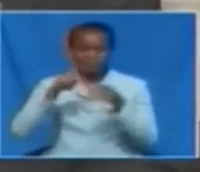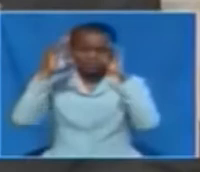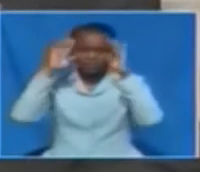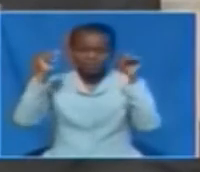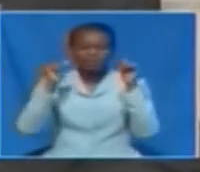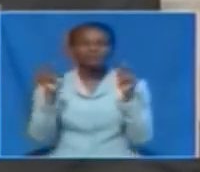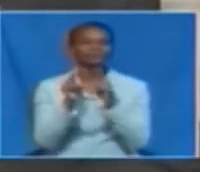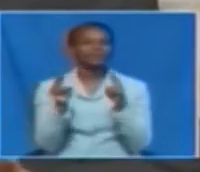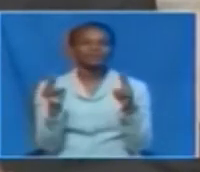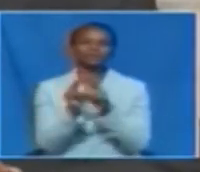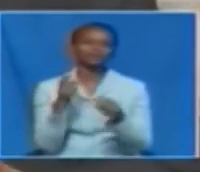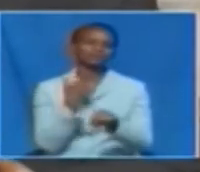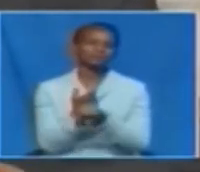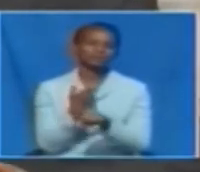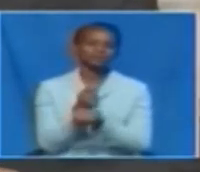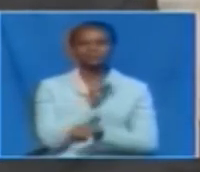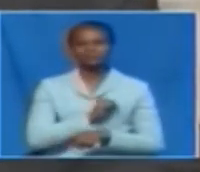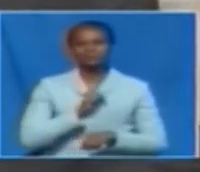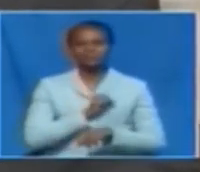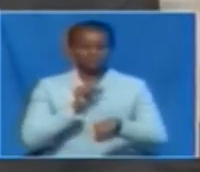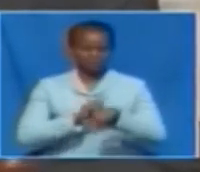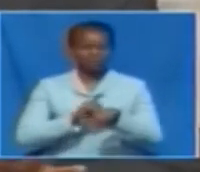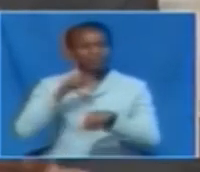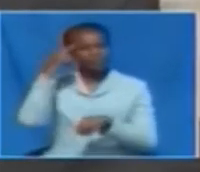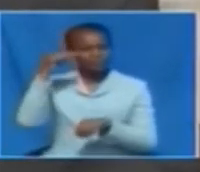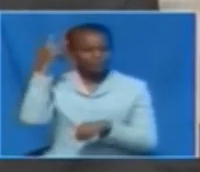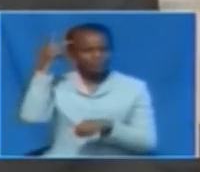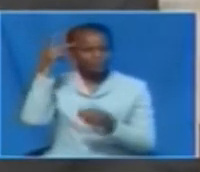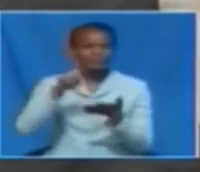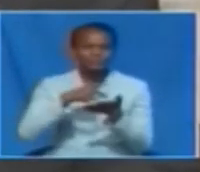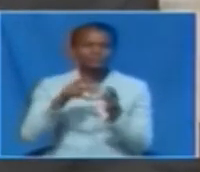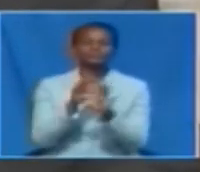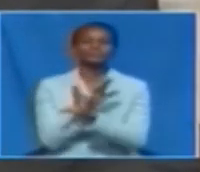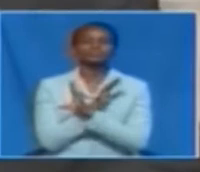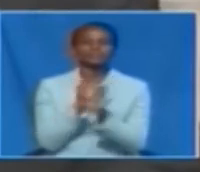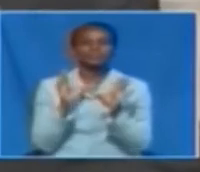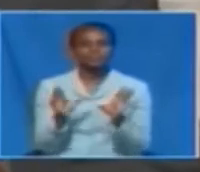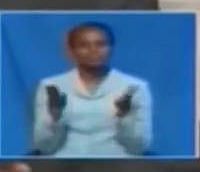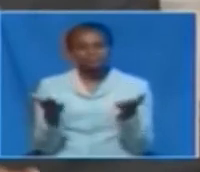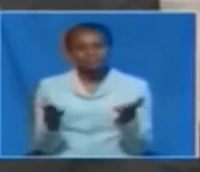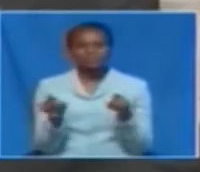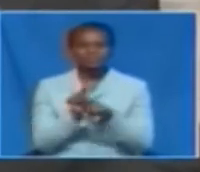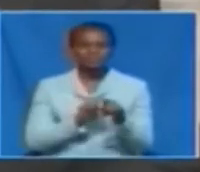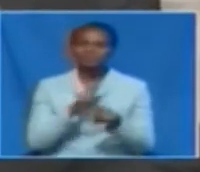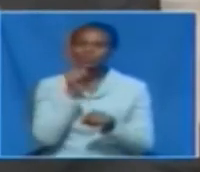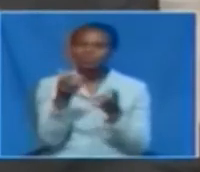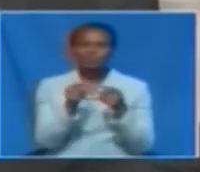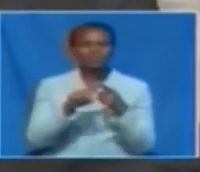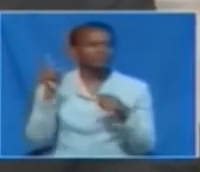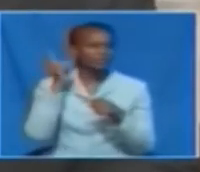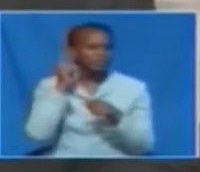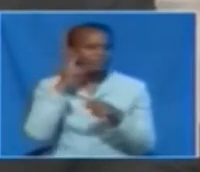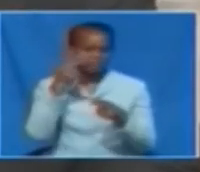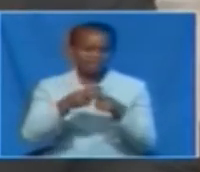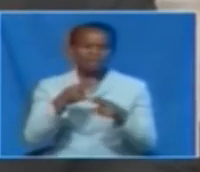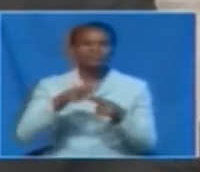most sorrowful moment for the party. Zambians had turned their backs against it. Nobody wanted to hear the name MMD. Nobody